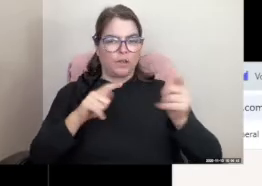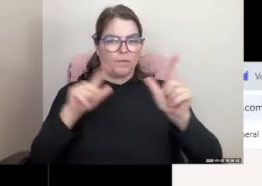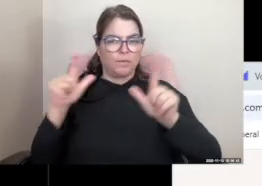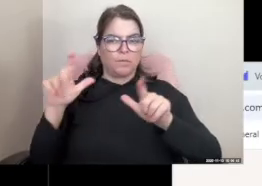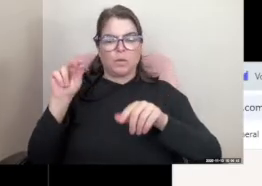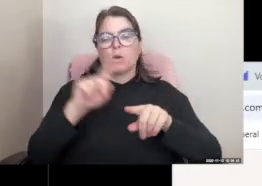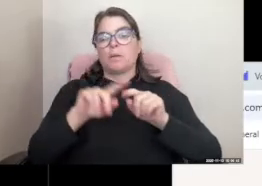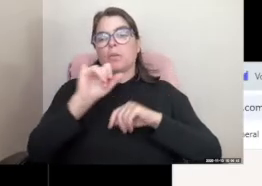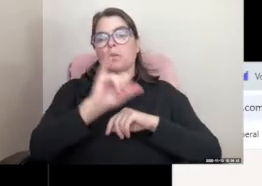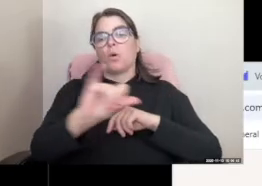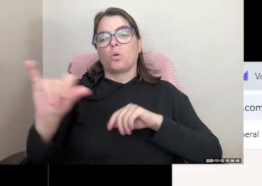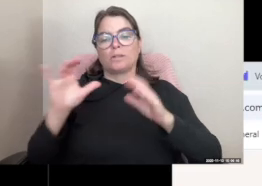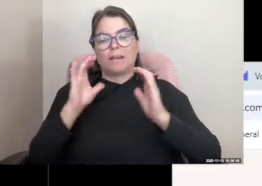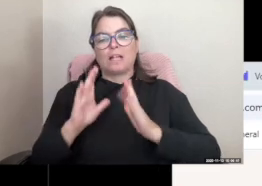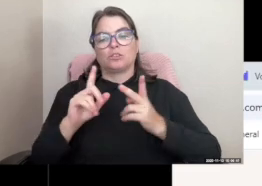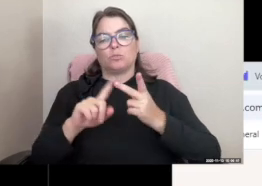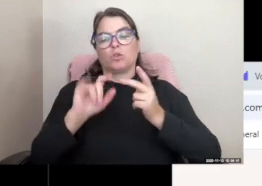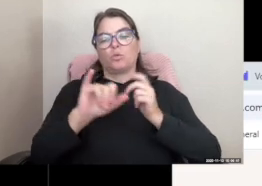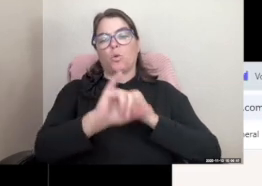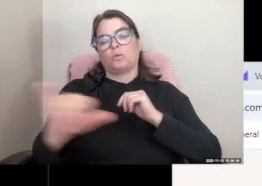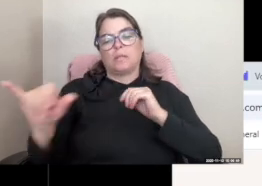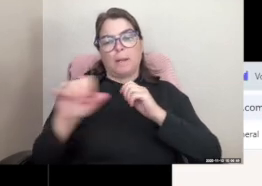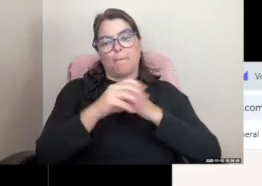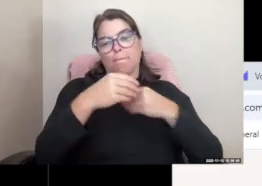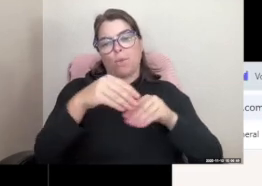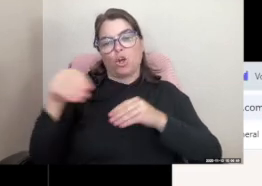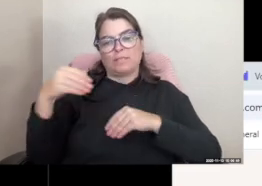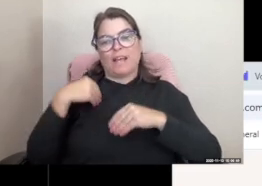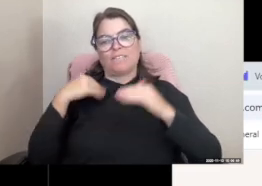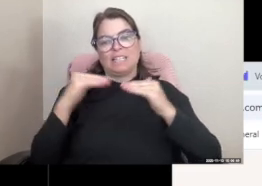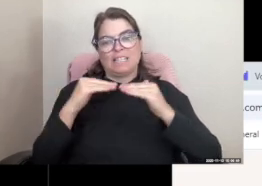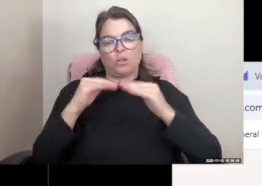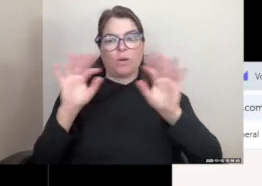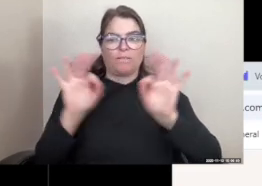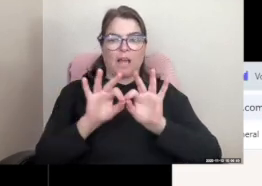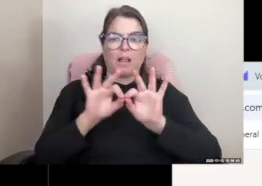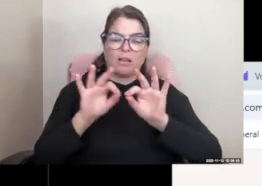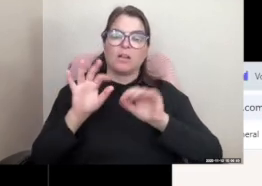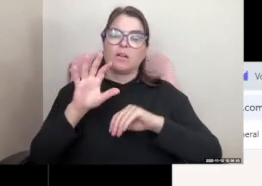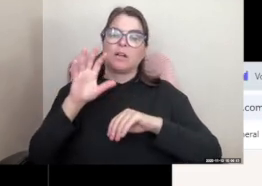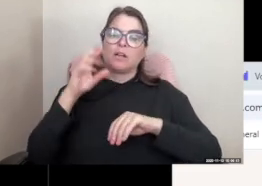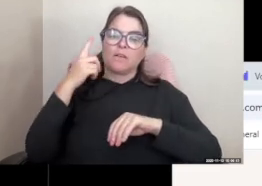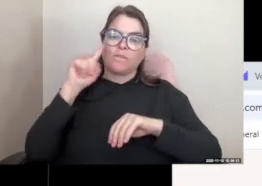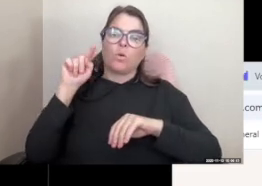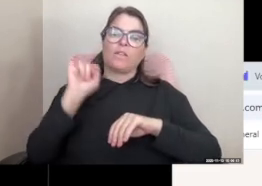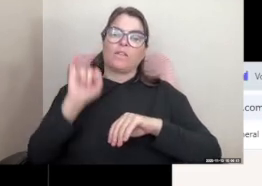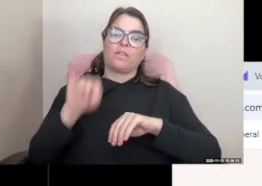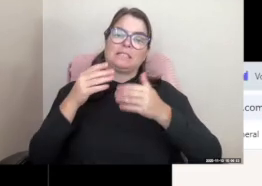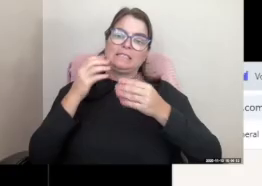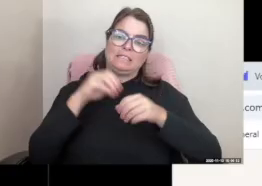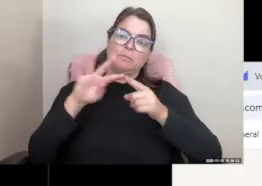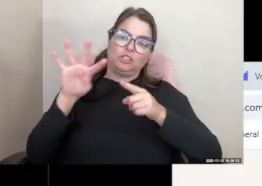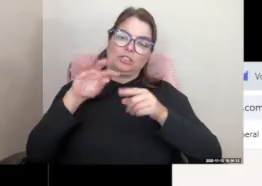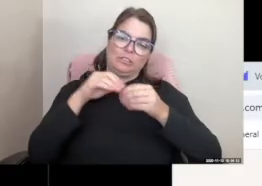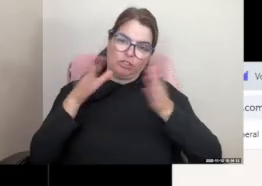100-mile vehicle. So that was what I was trying to say is where do we put like range extended hybrid vehicles or